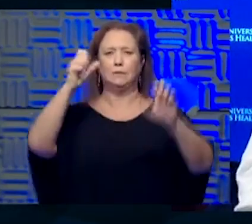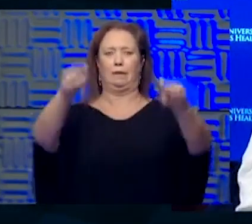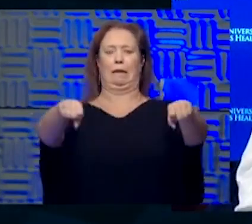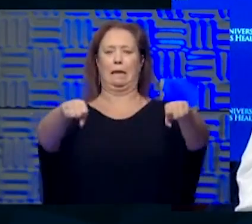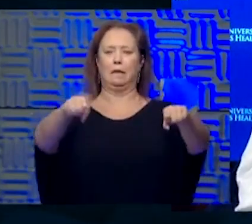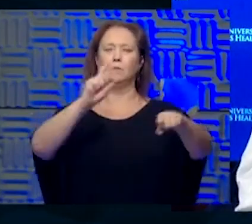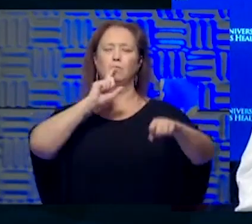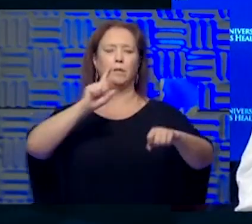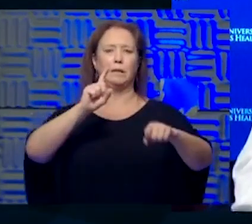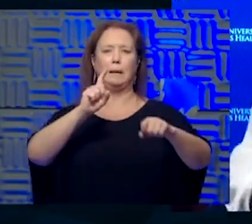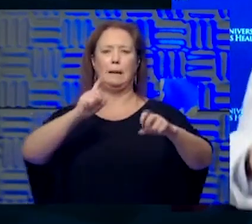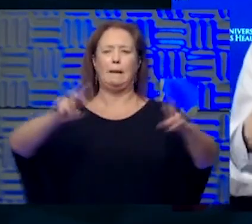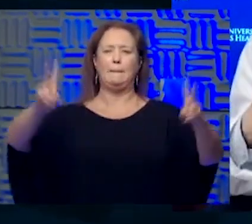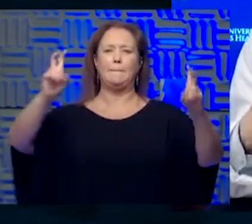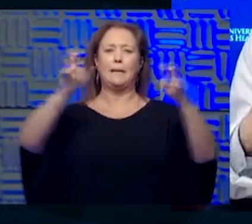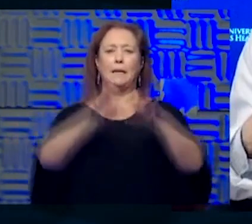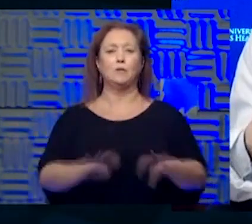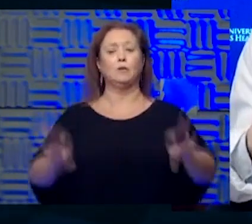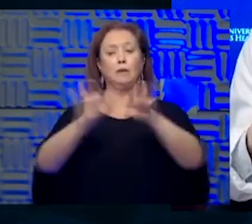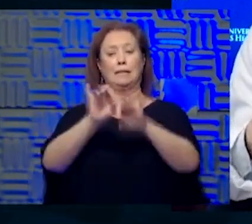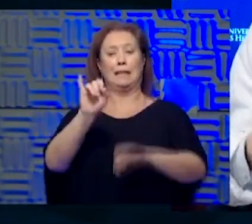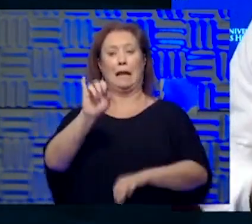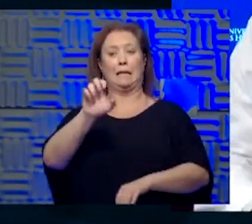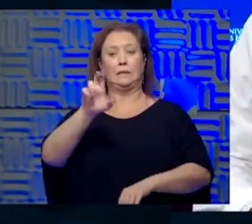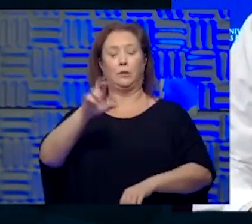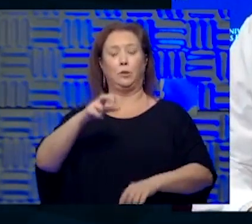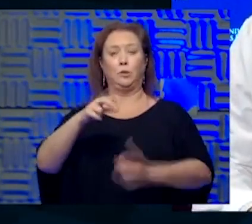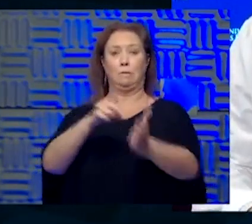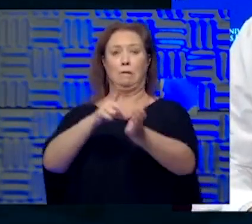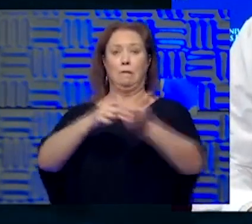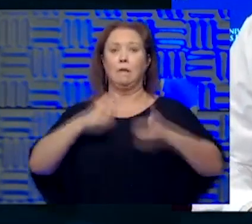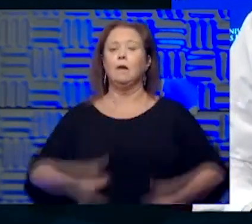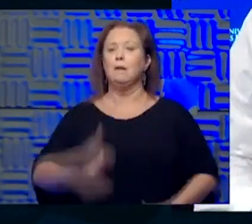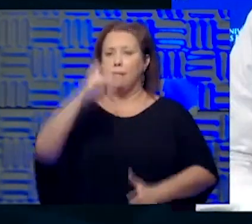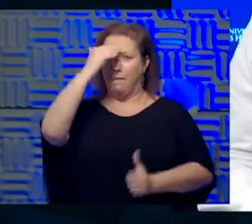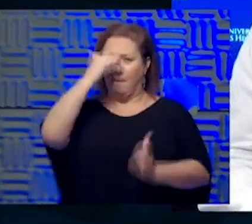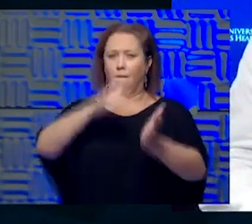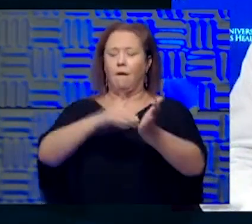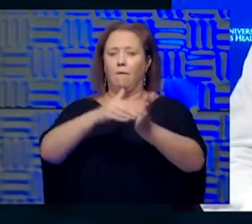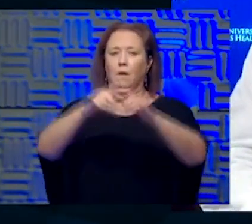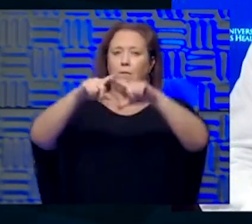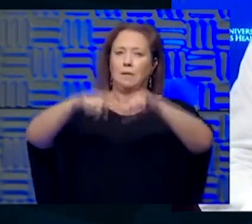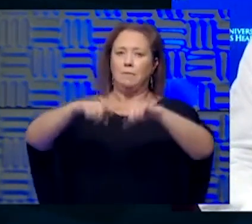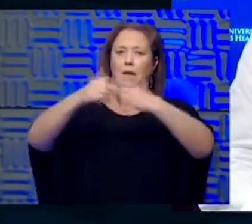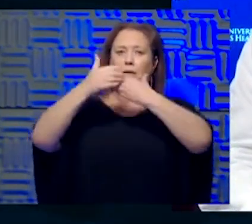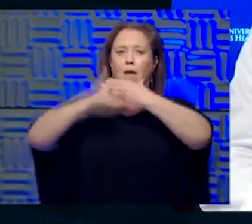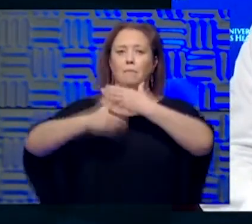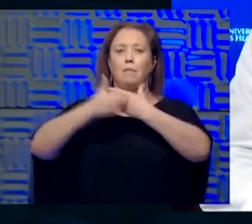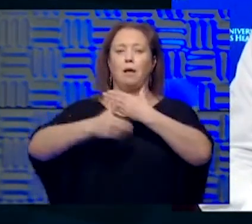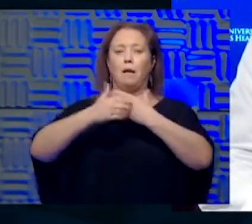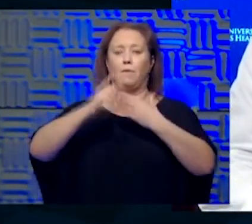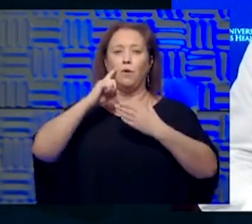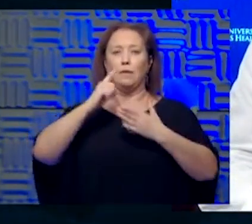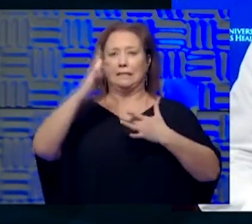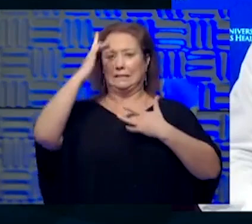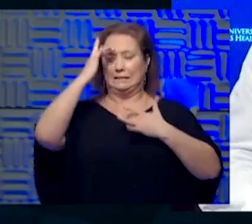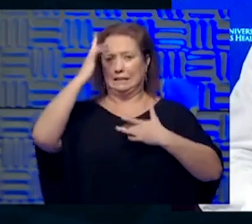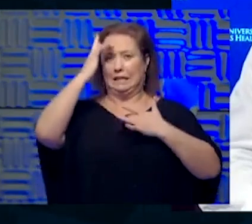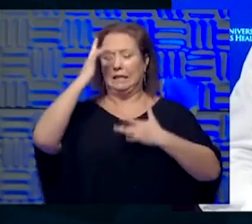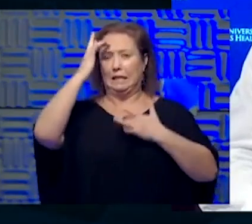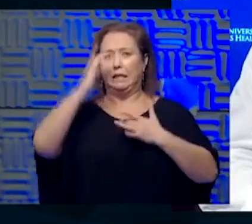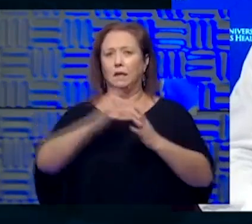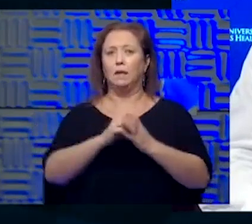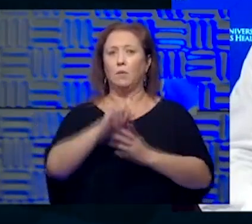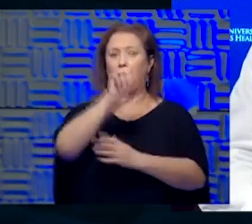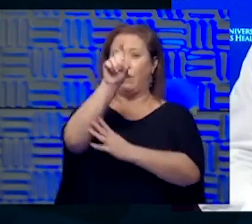really a big issue. And as an ICU doctor, I know how often we do have to rely on blood products for the critically ill. We have one question